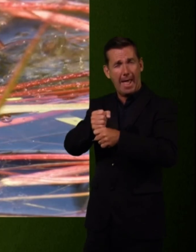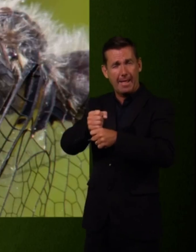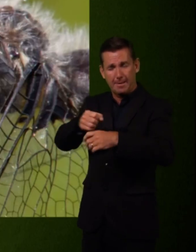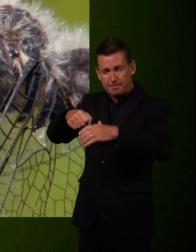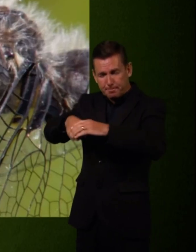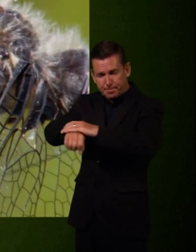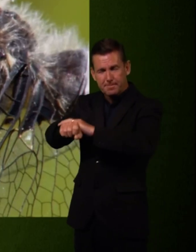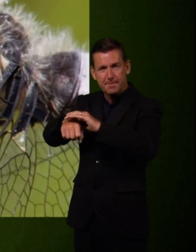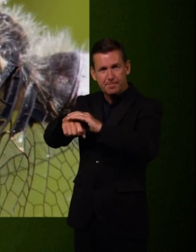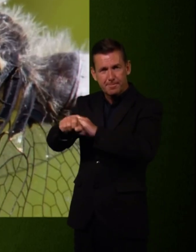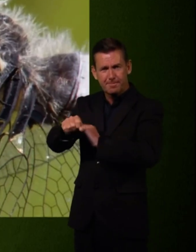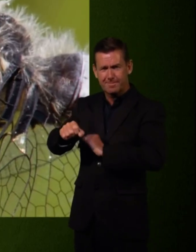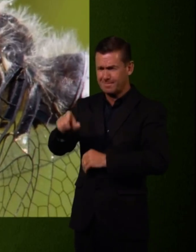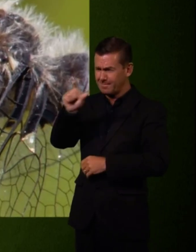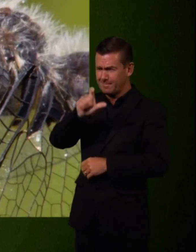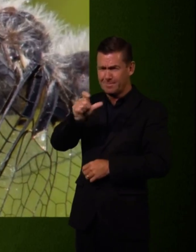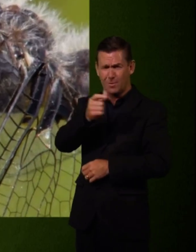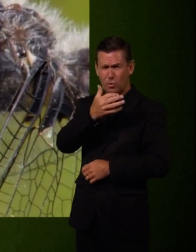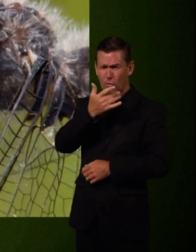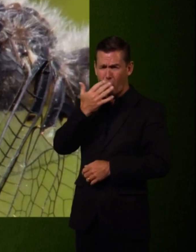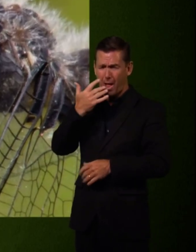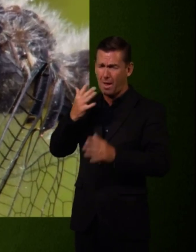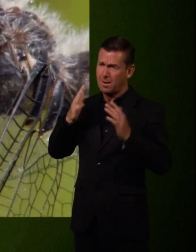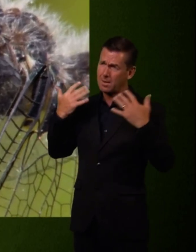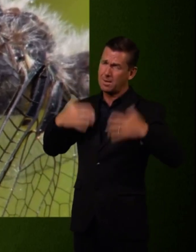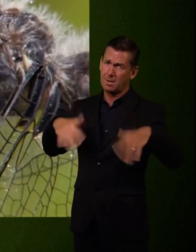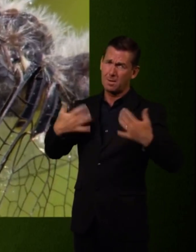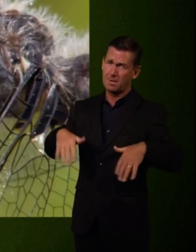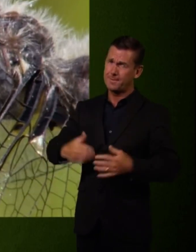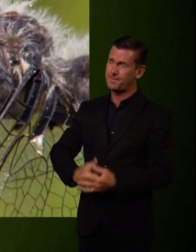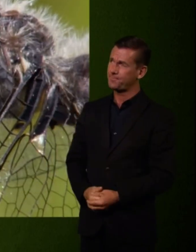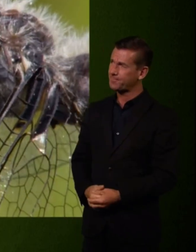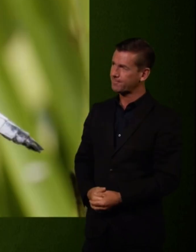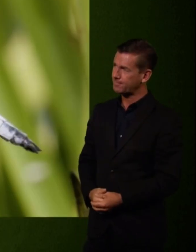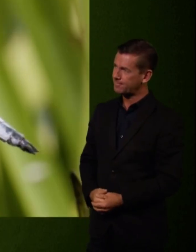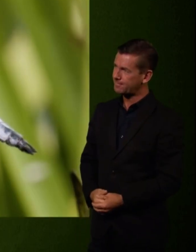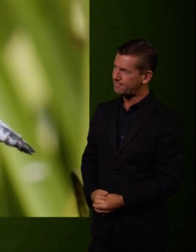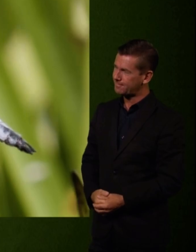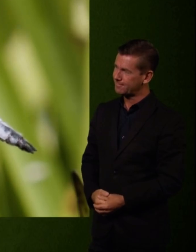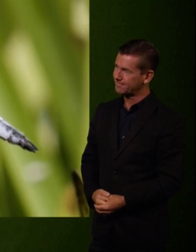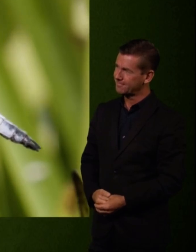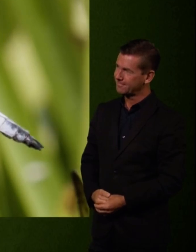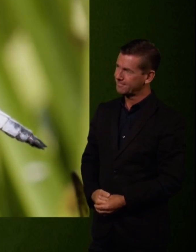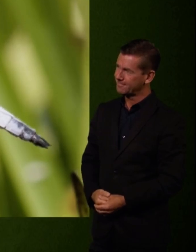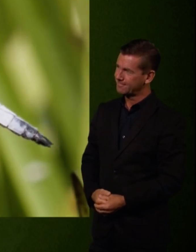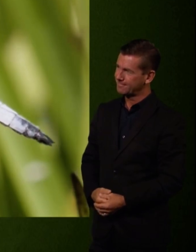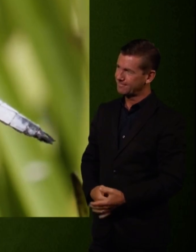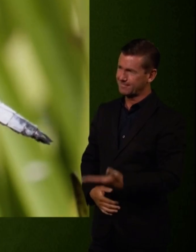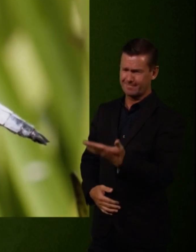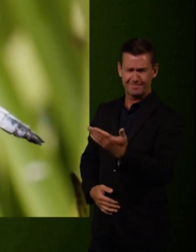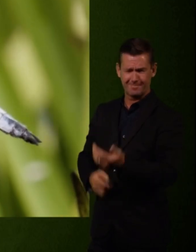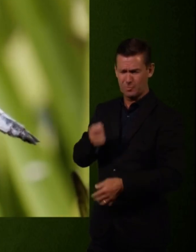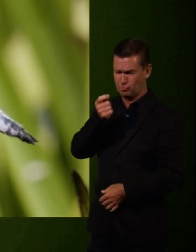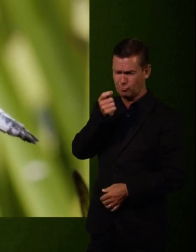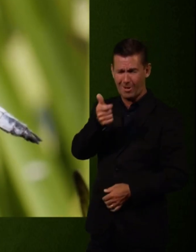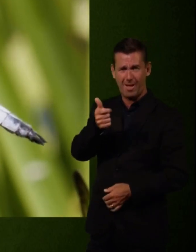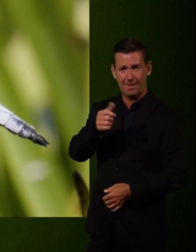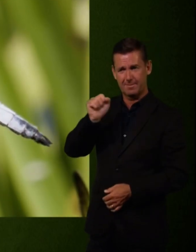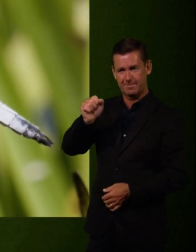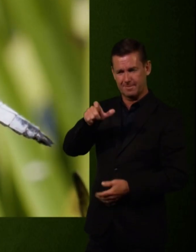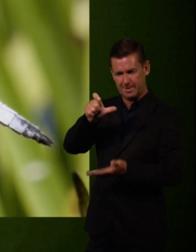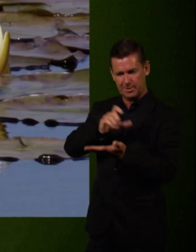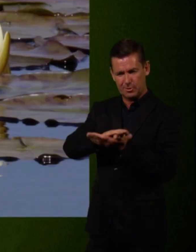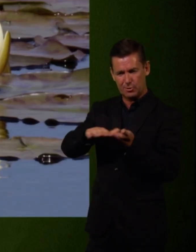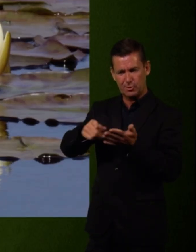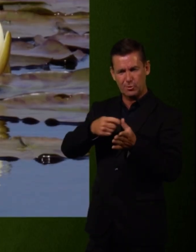surface. Look at the colours, they're absolutely exquisite. This is a scarce chaser dragonfly, and again, when you look at the detail